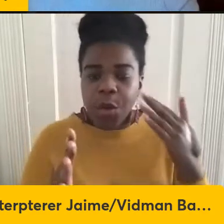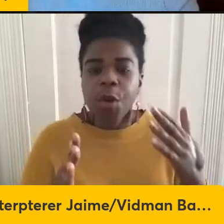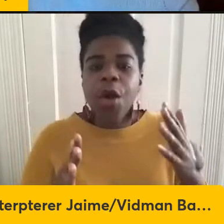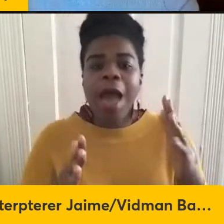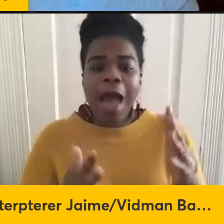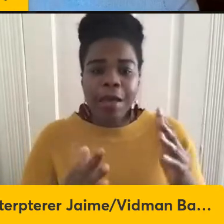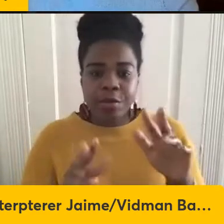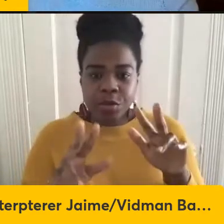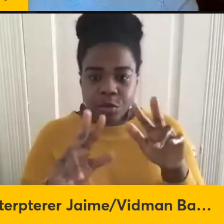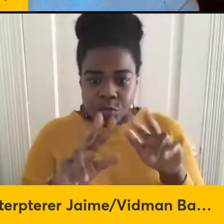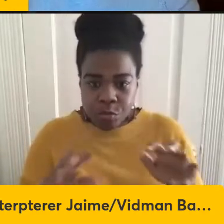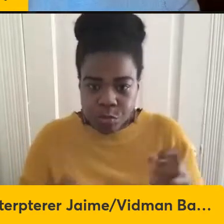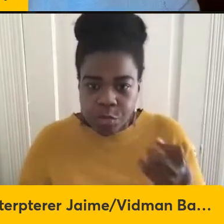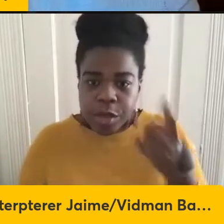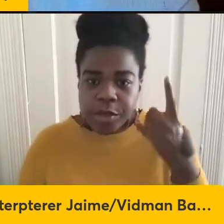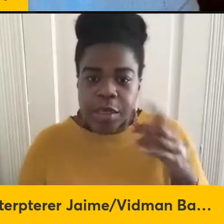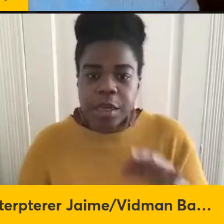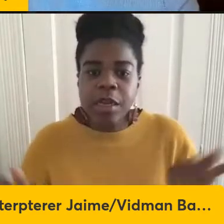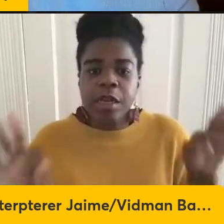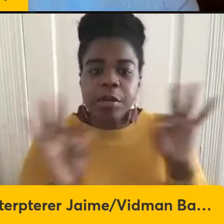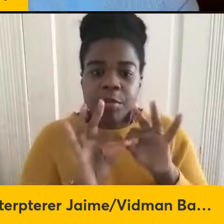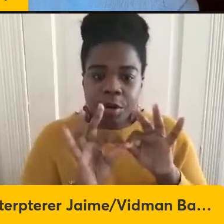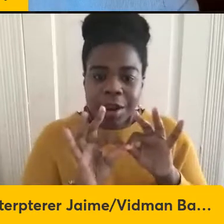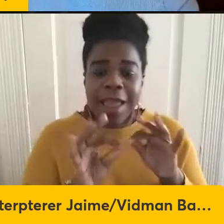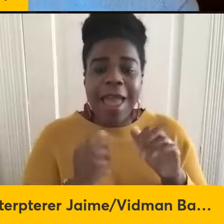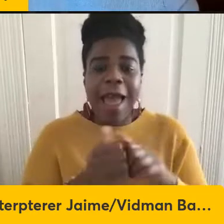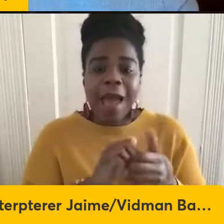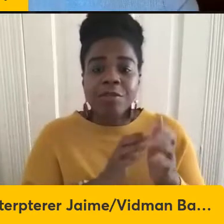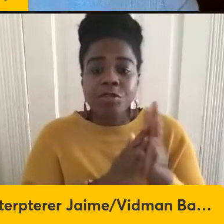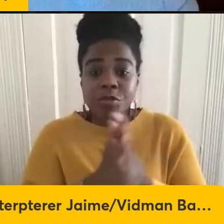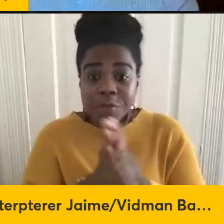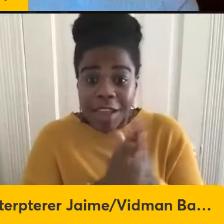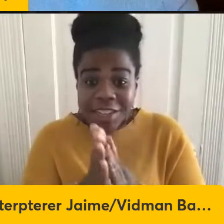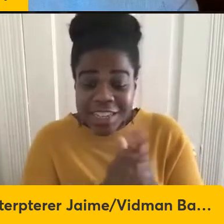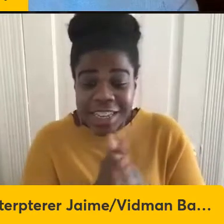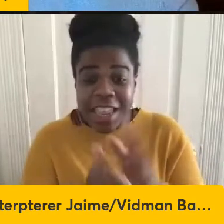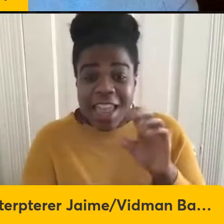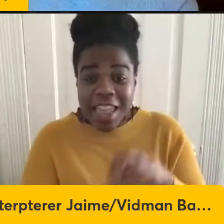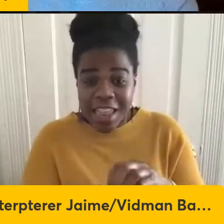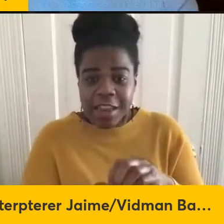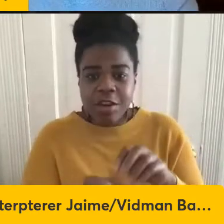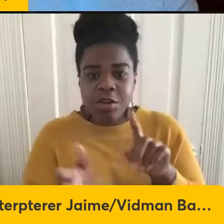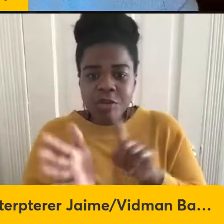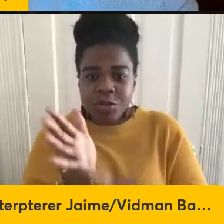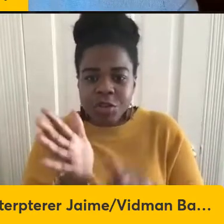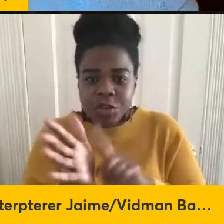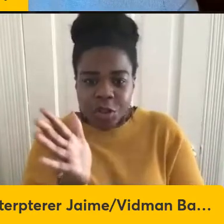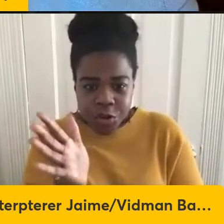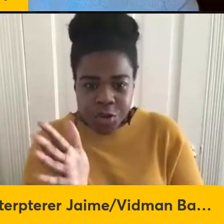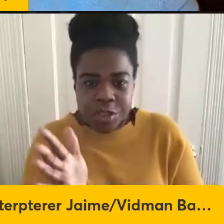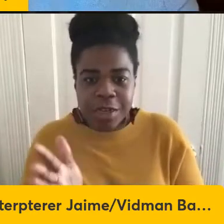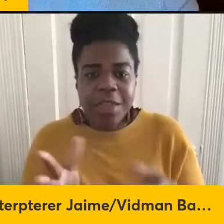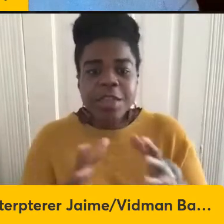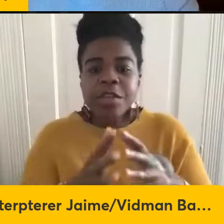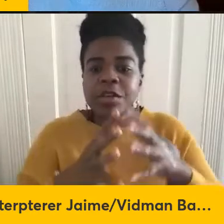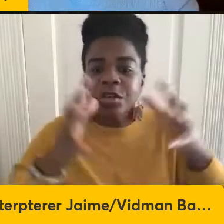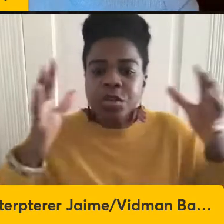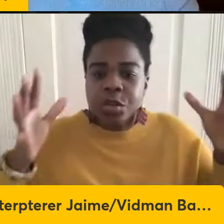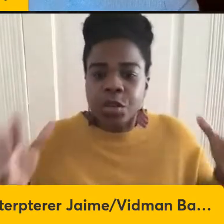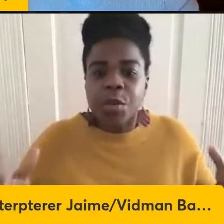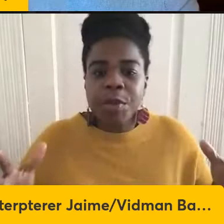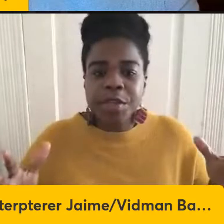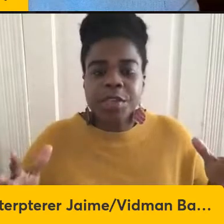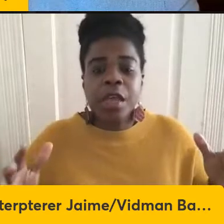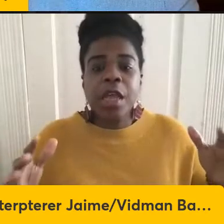important information, knowing how to passionately pursue an area of research. And there's so much of